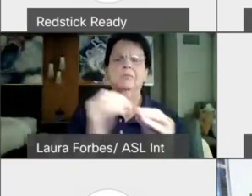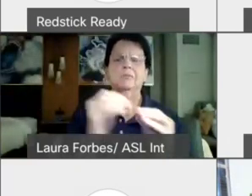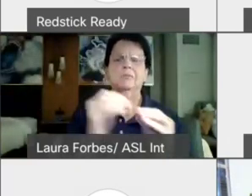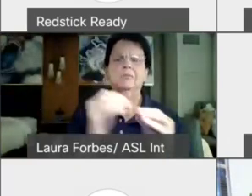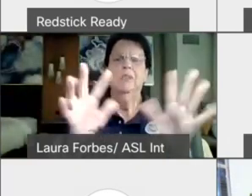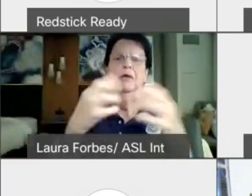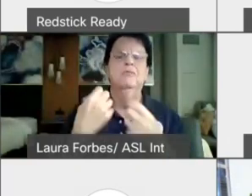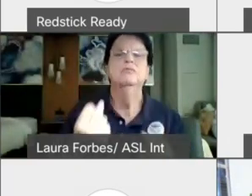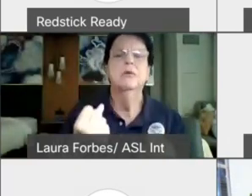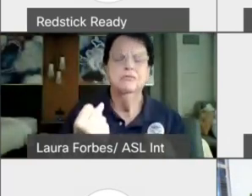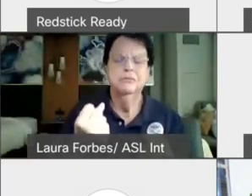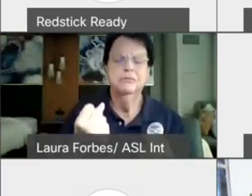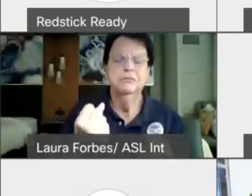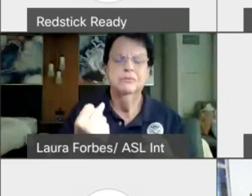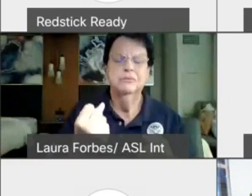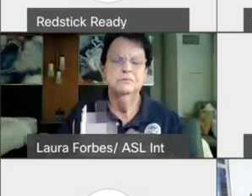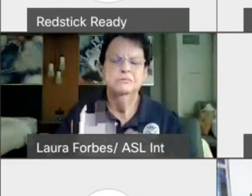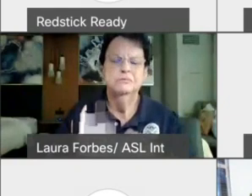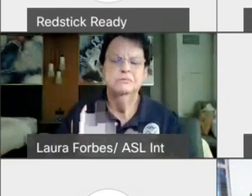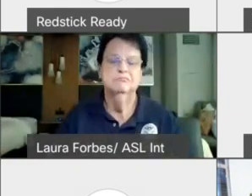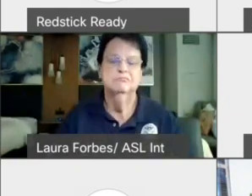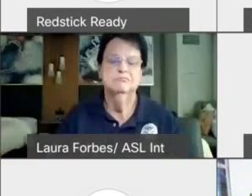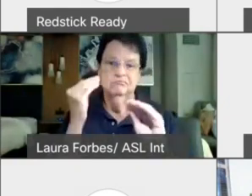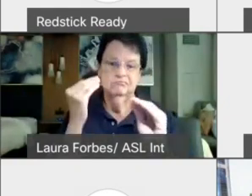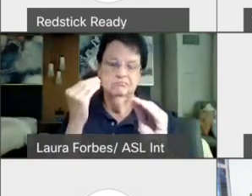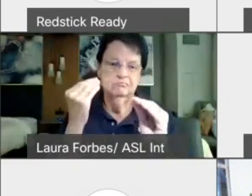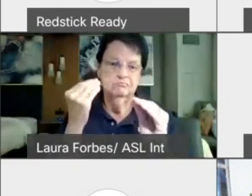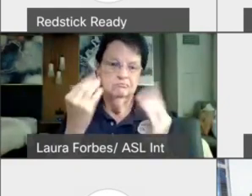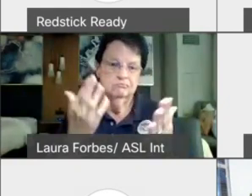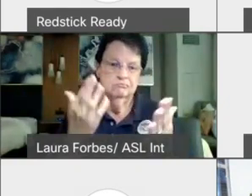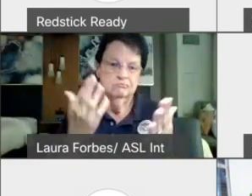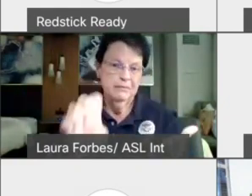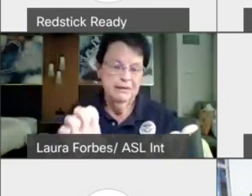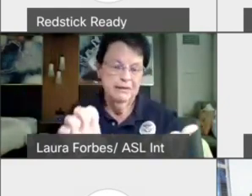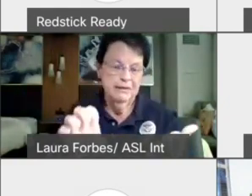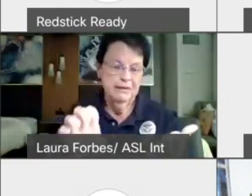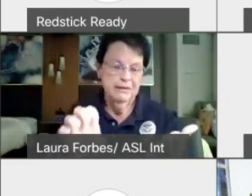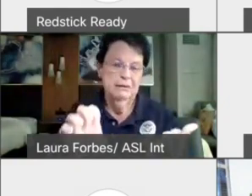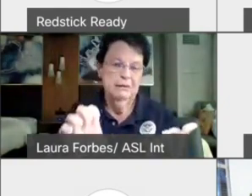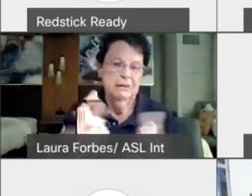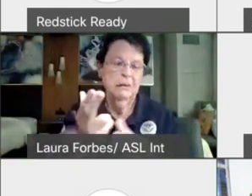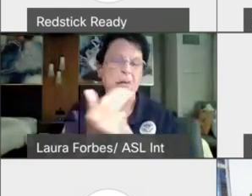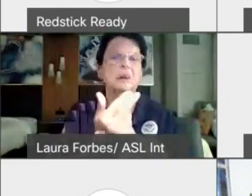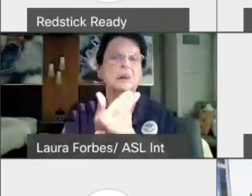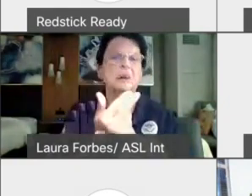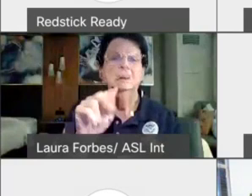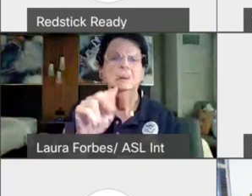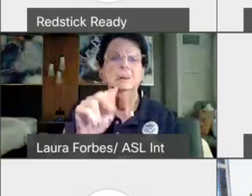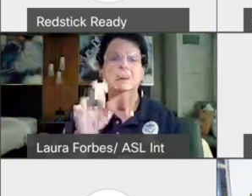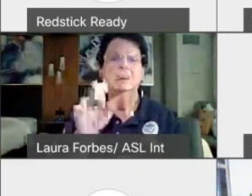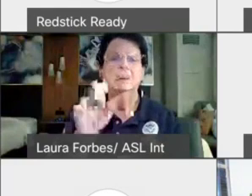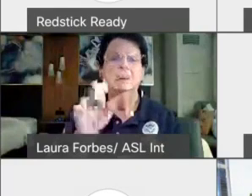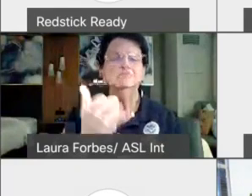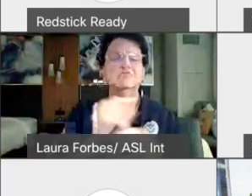recovery. I will tell you, let me give you an update on Tropical Storm Nicholas before we